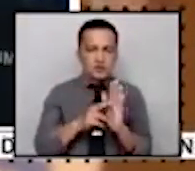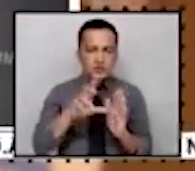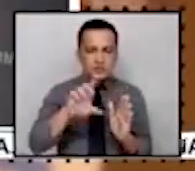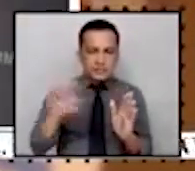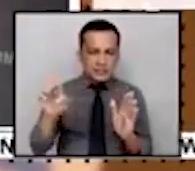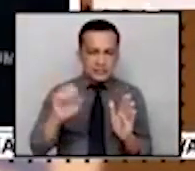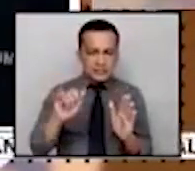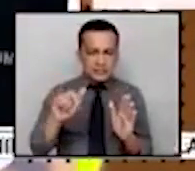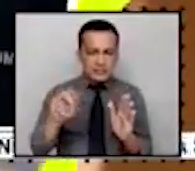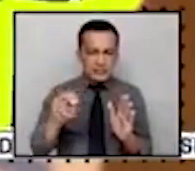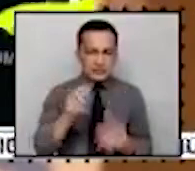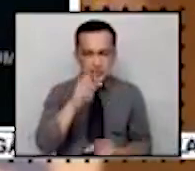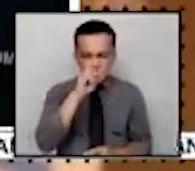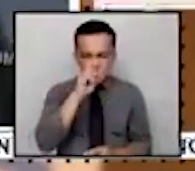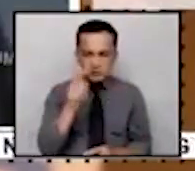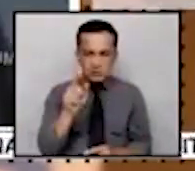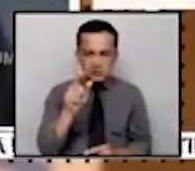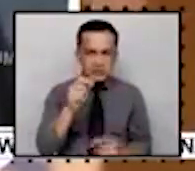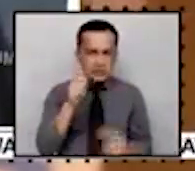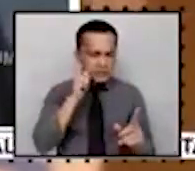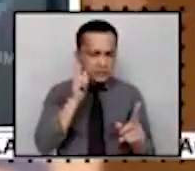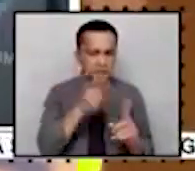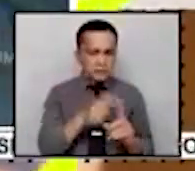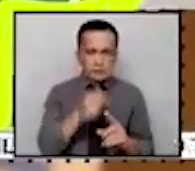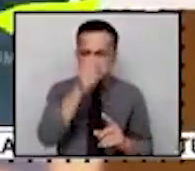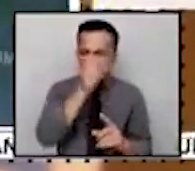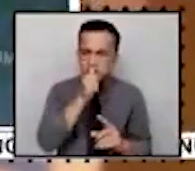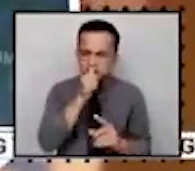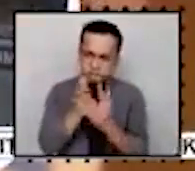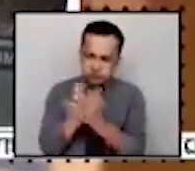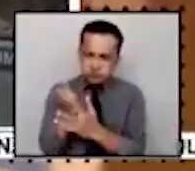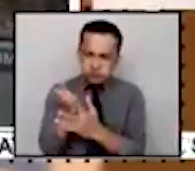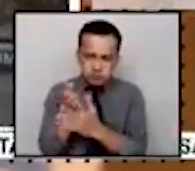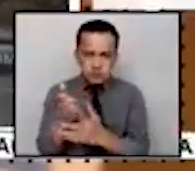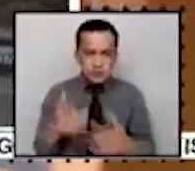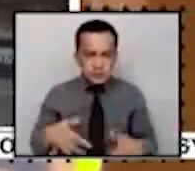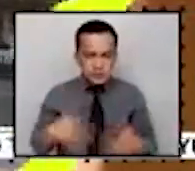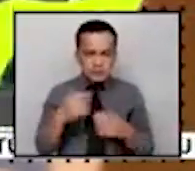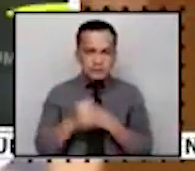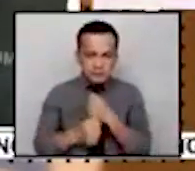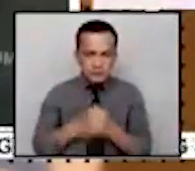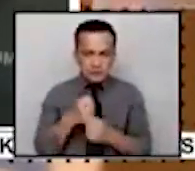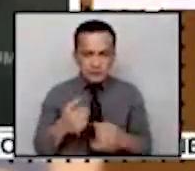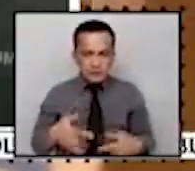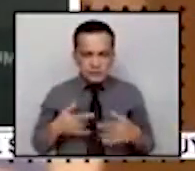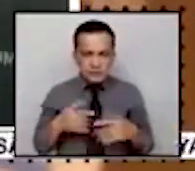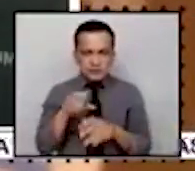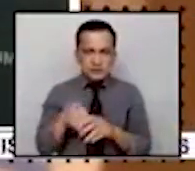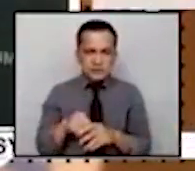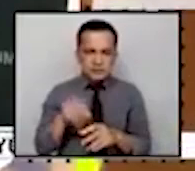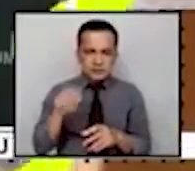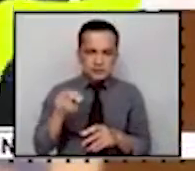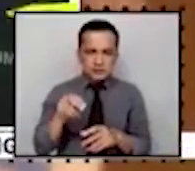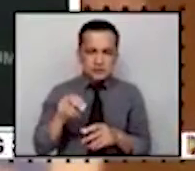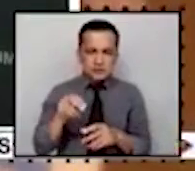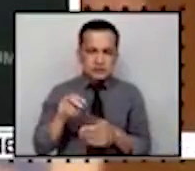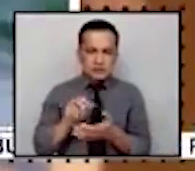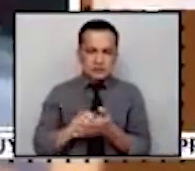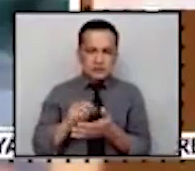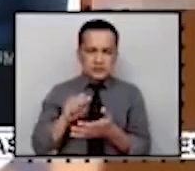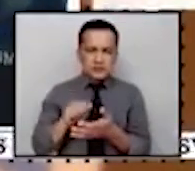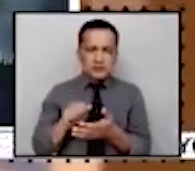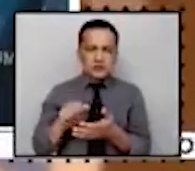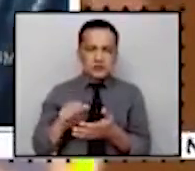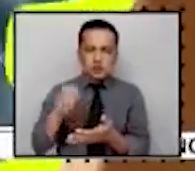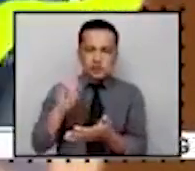21-year-old woman who is enduring numerous hardships in life, including the need to discharge her mother's huge debts and